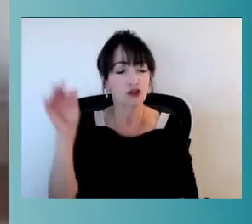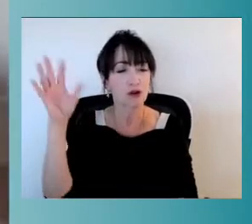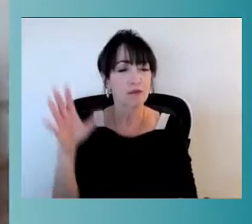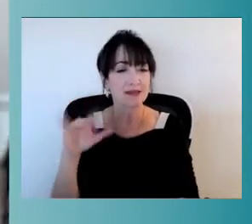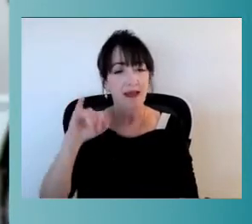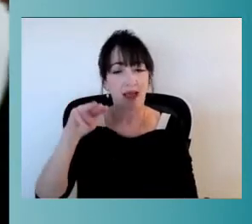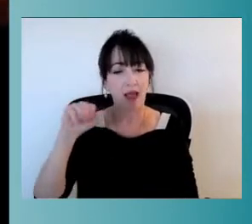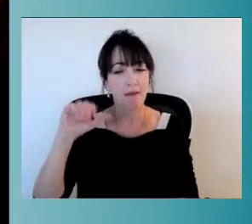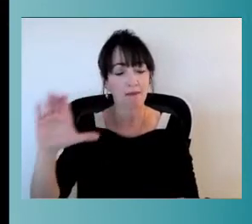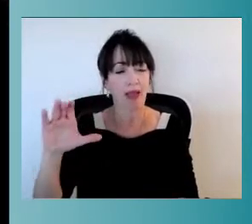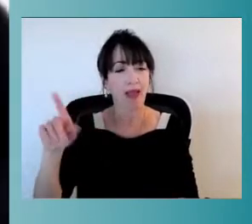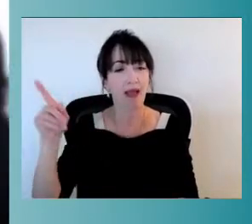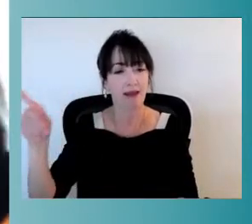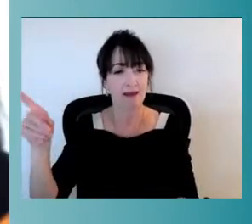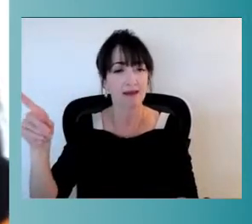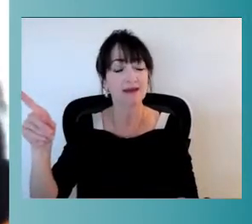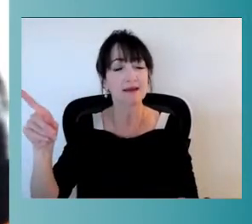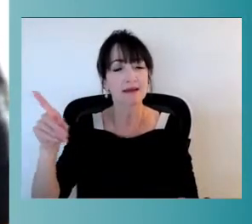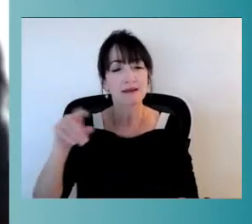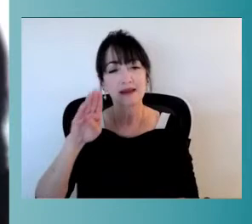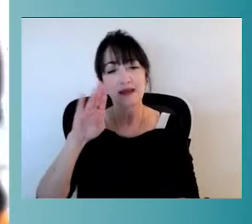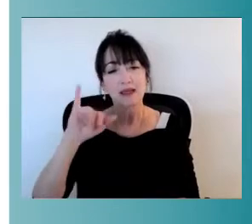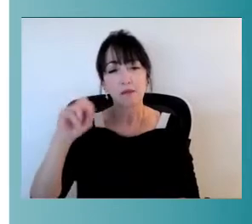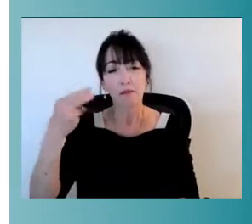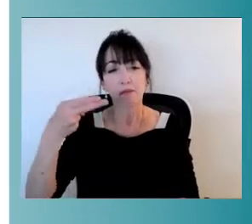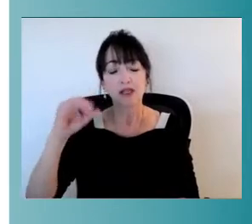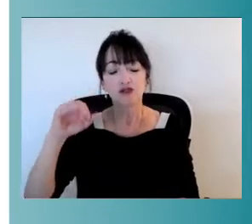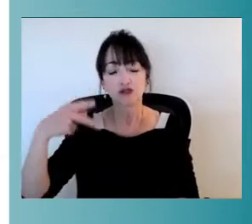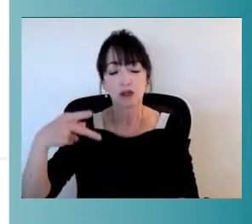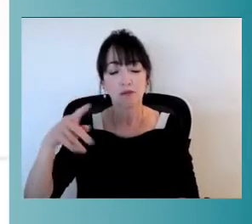and Bishop George Gibson.